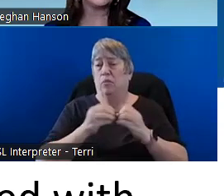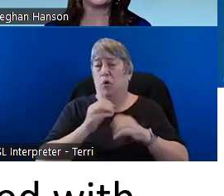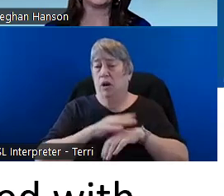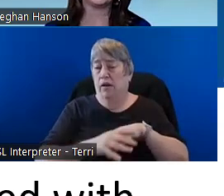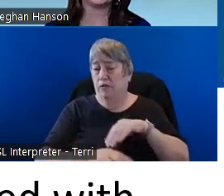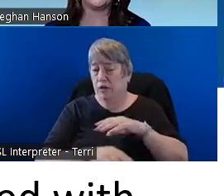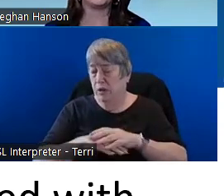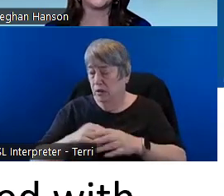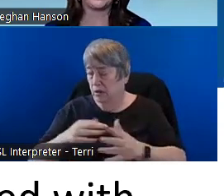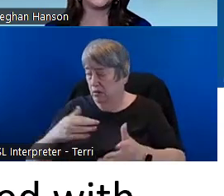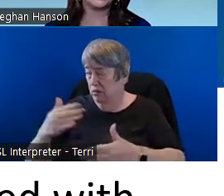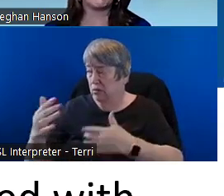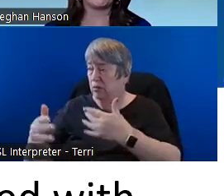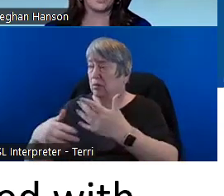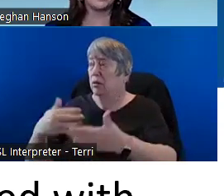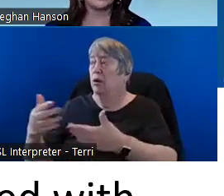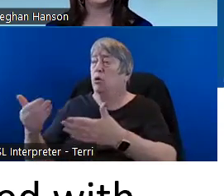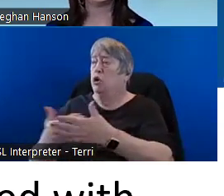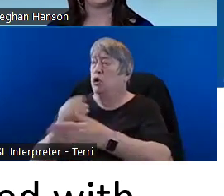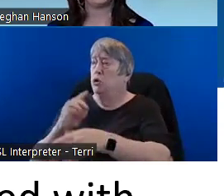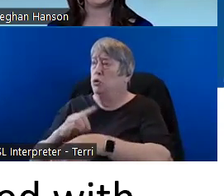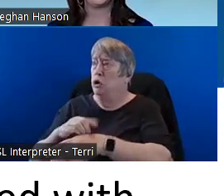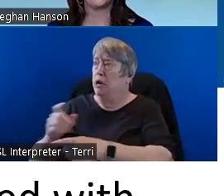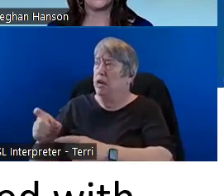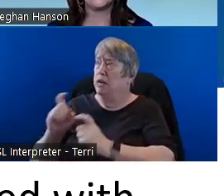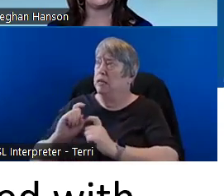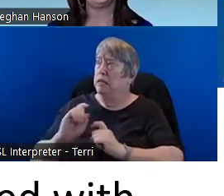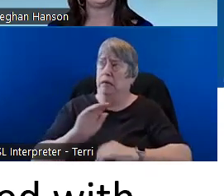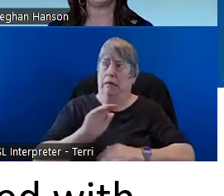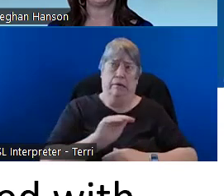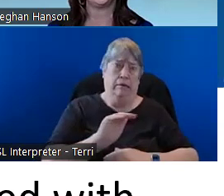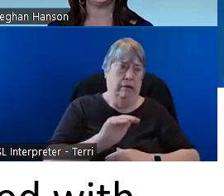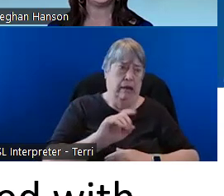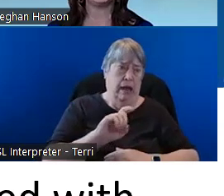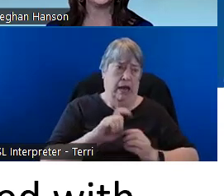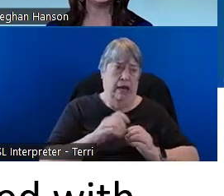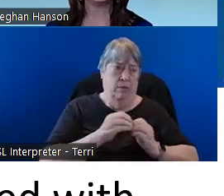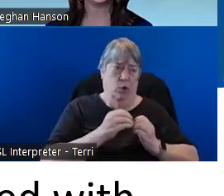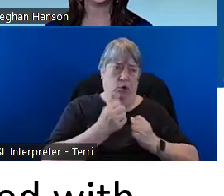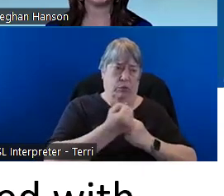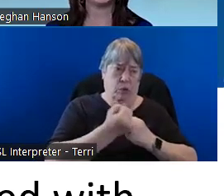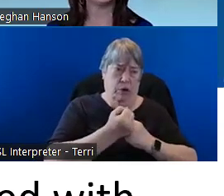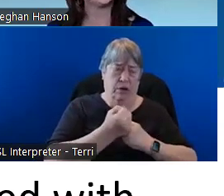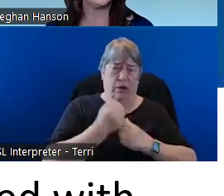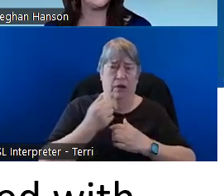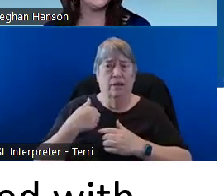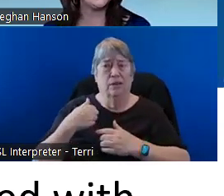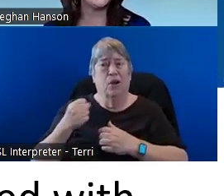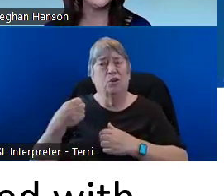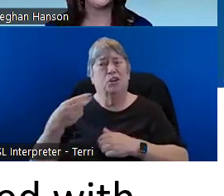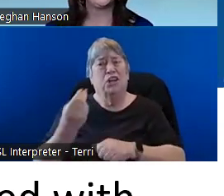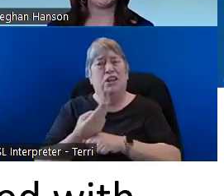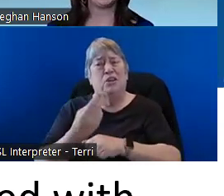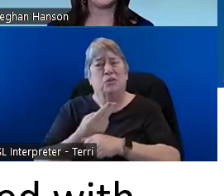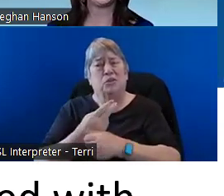duties, and so she was feeling really anxious about that. So we worked with her until she felt comfortable there, and she really utilized the program when she needed